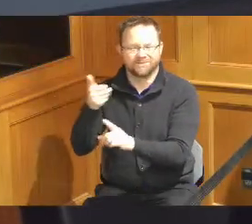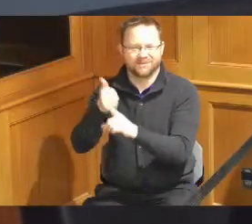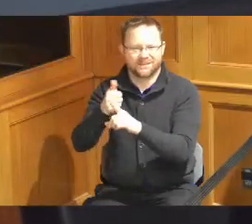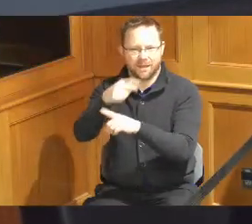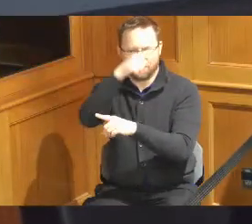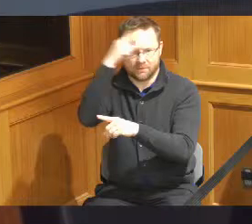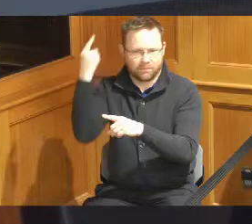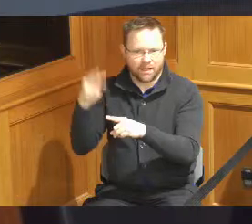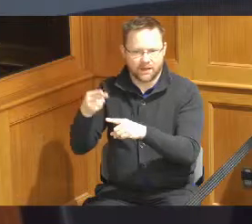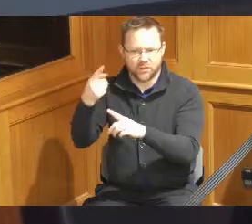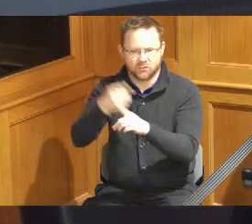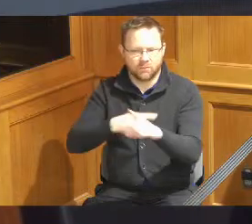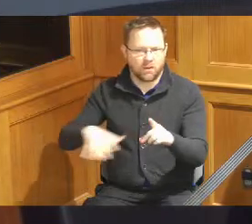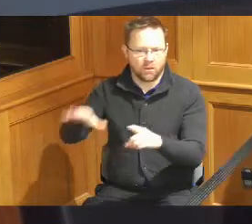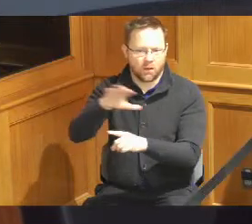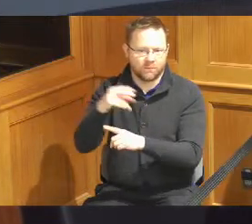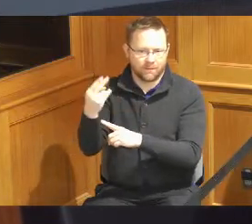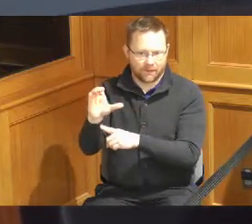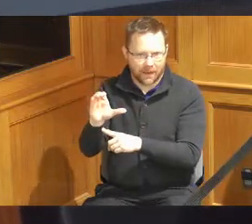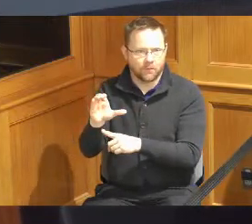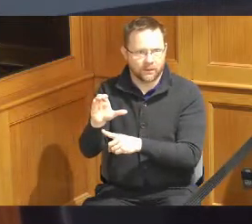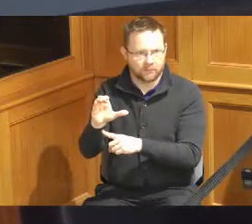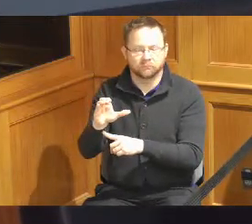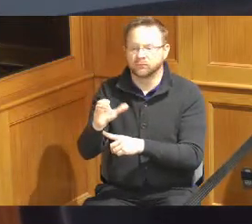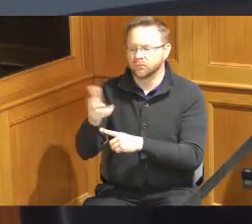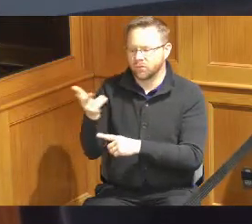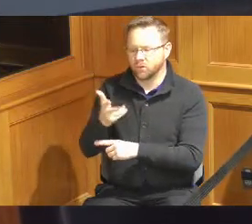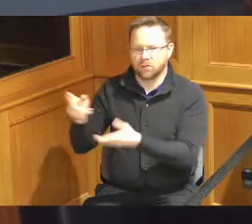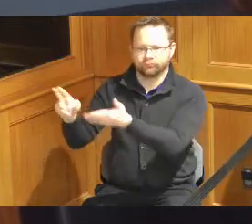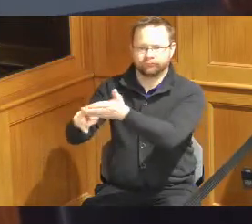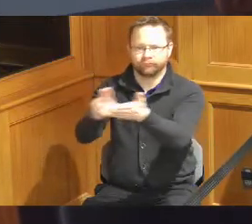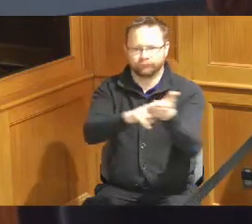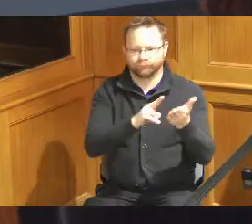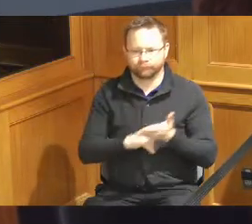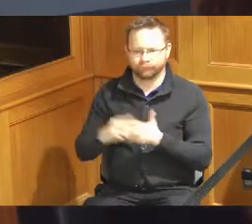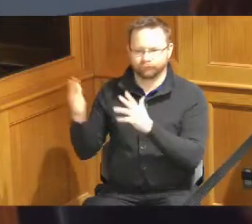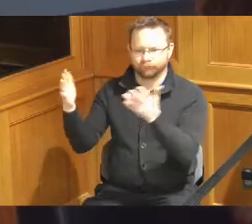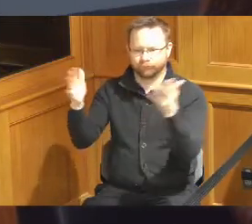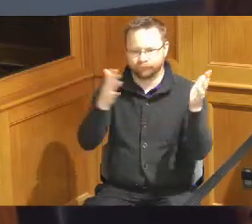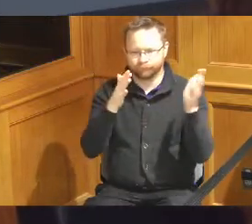History Month in all of Hamilton County, and it's signed by all our commissioners.